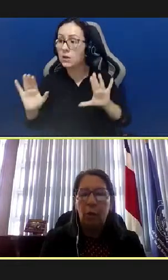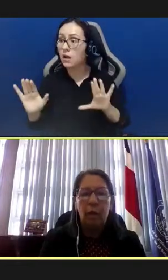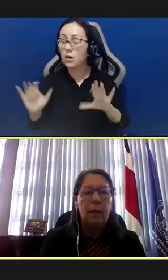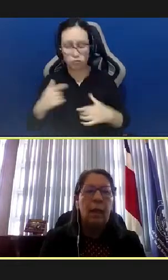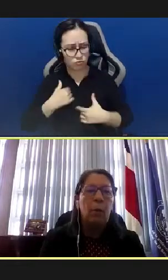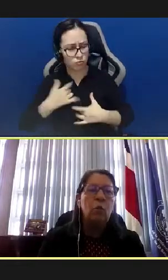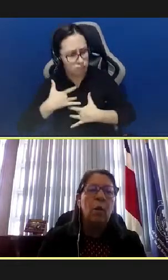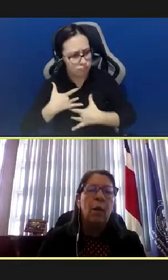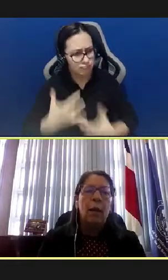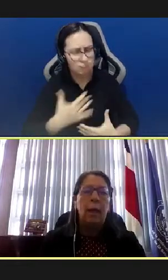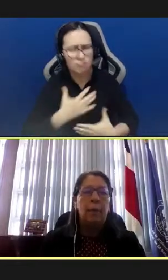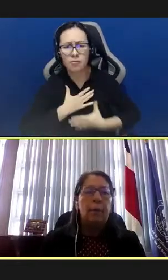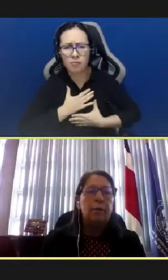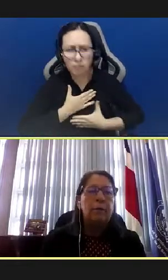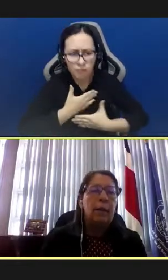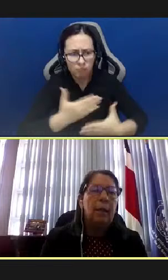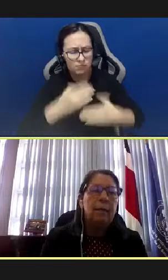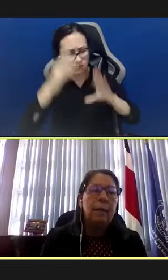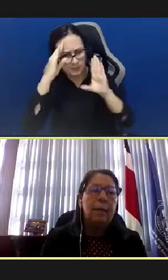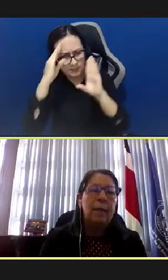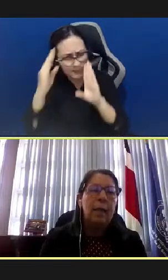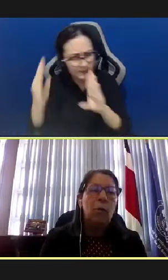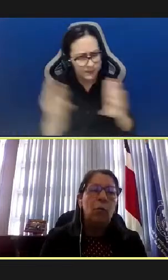And we saw